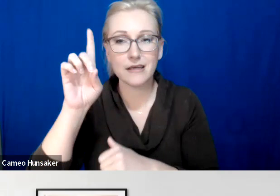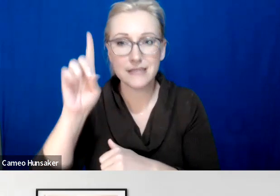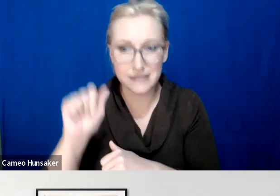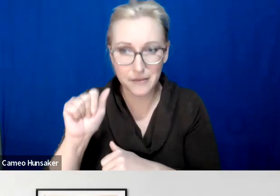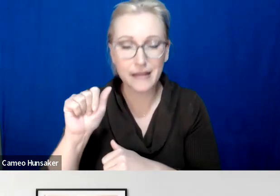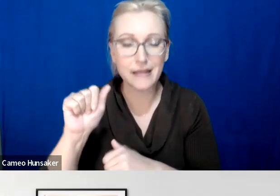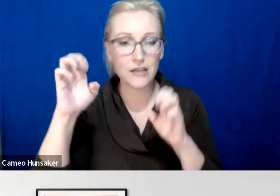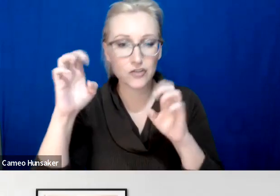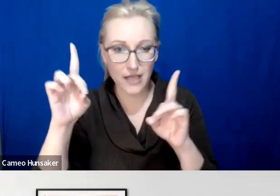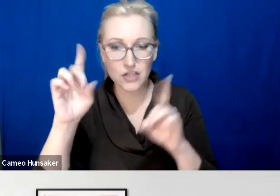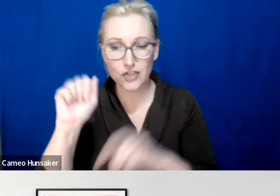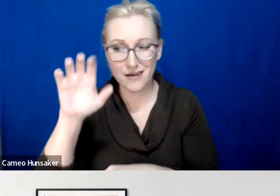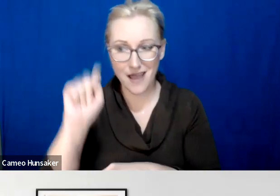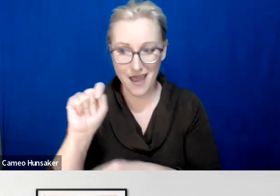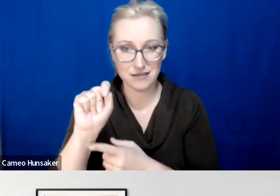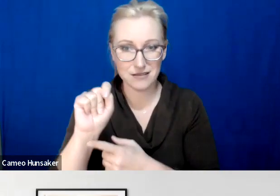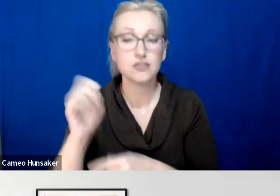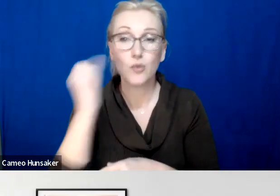IDEA. That law